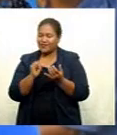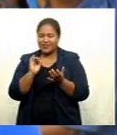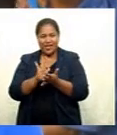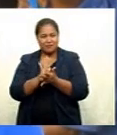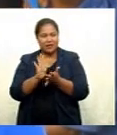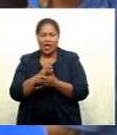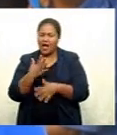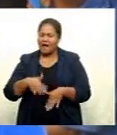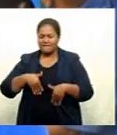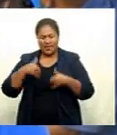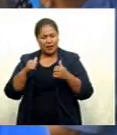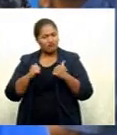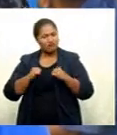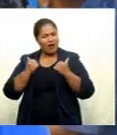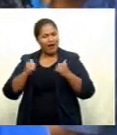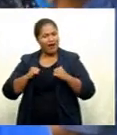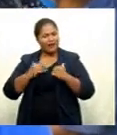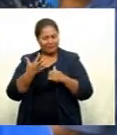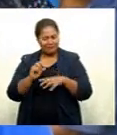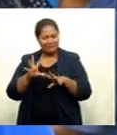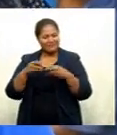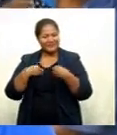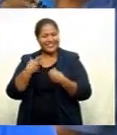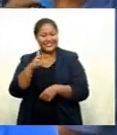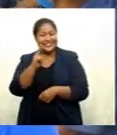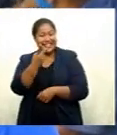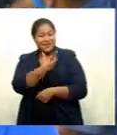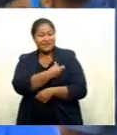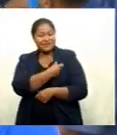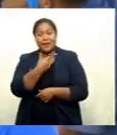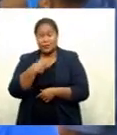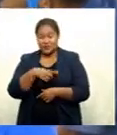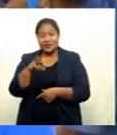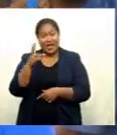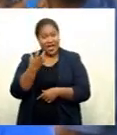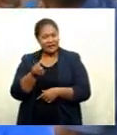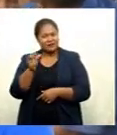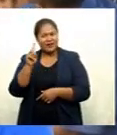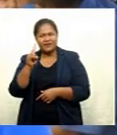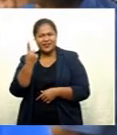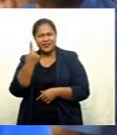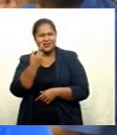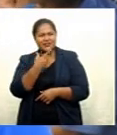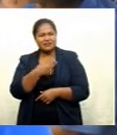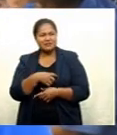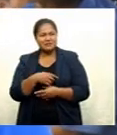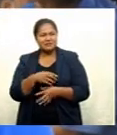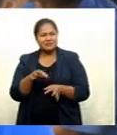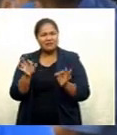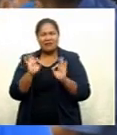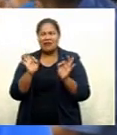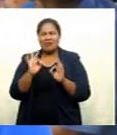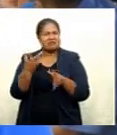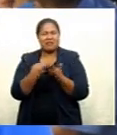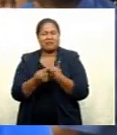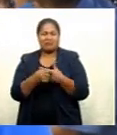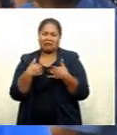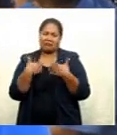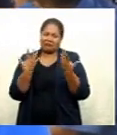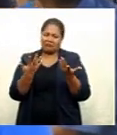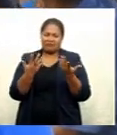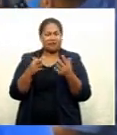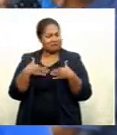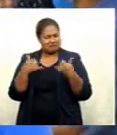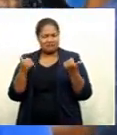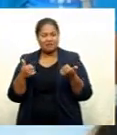I feel proud to have second dose. Just because I had my first dose, I don't have any reaction. Second dose, I